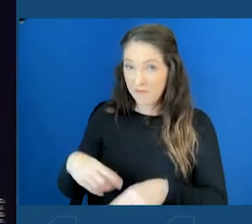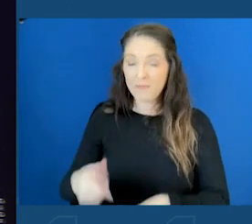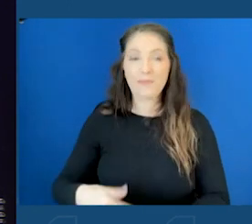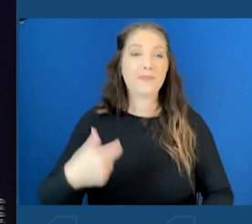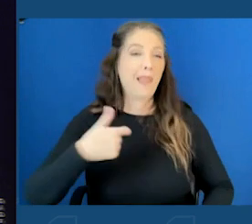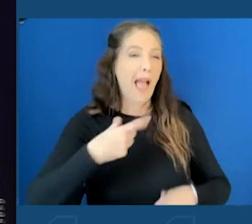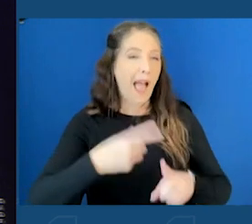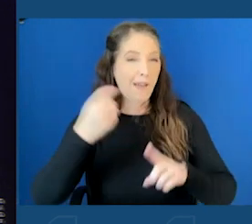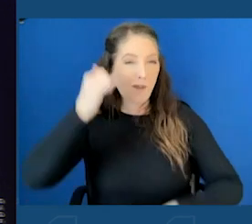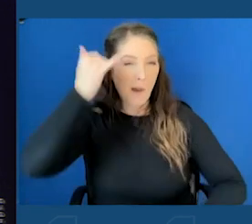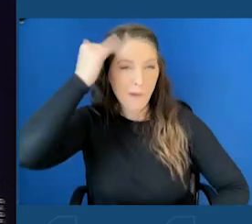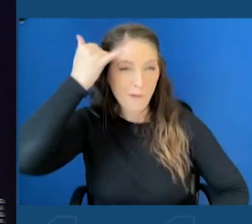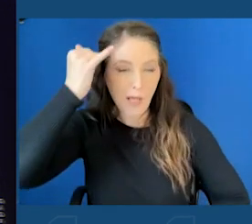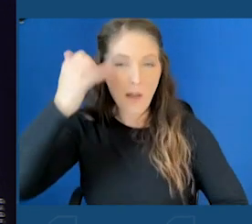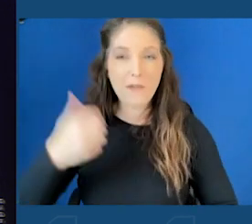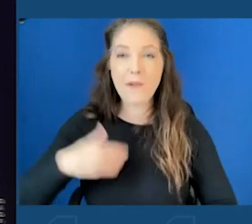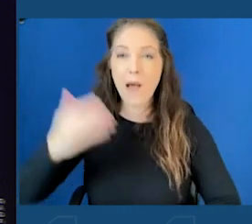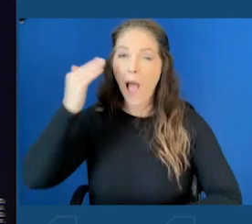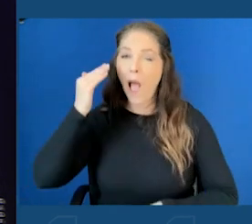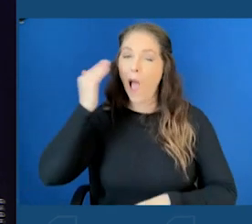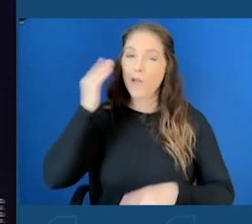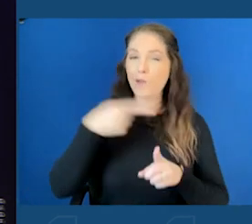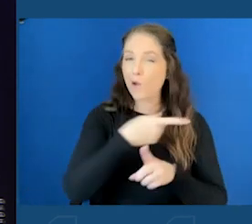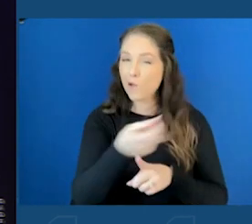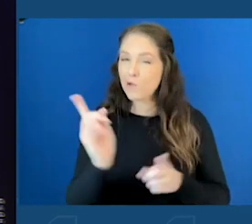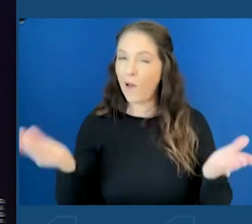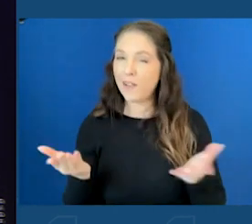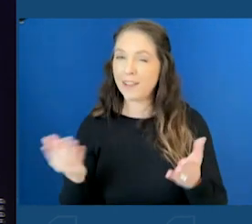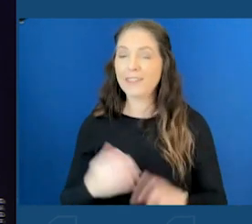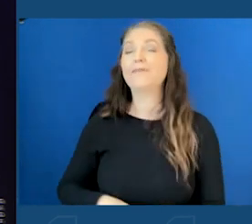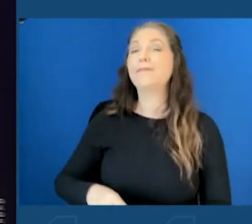Western New Yorkers here. I read all about all of you. Go Bills.